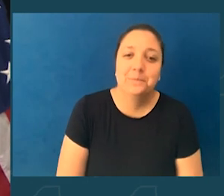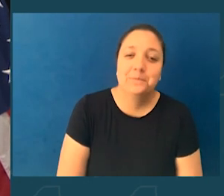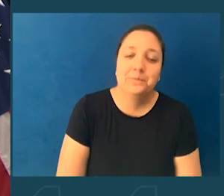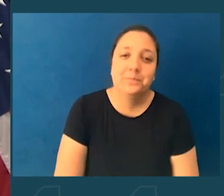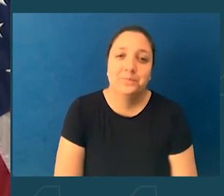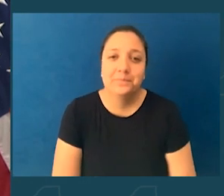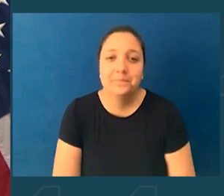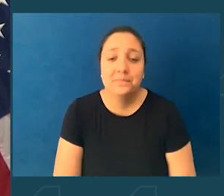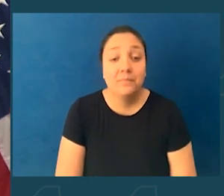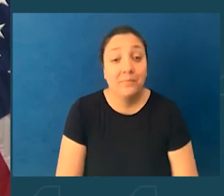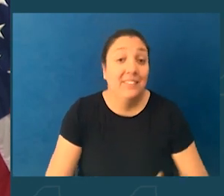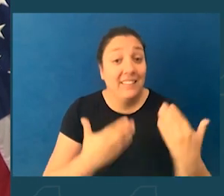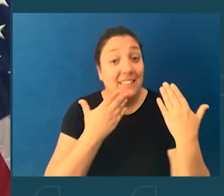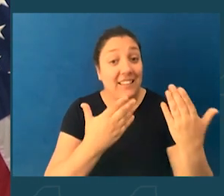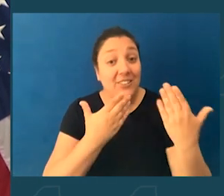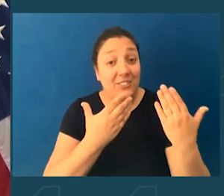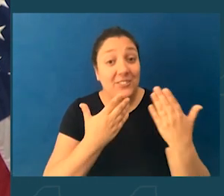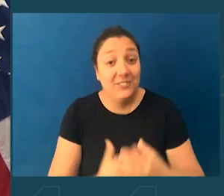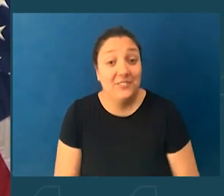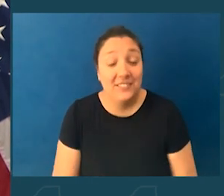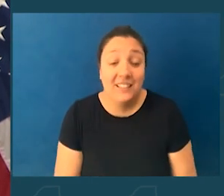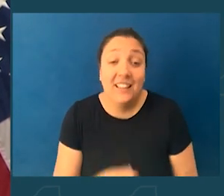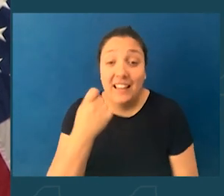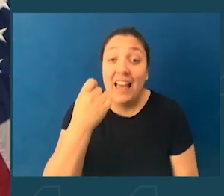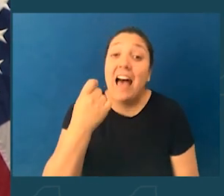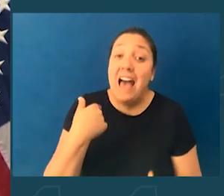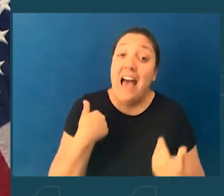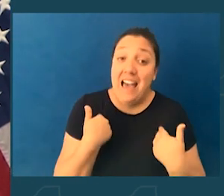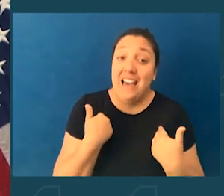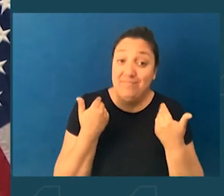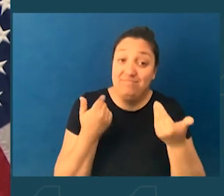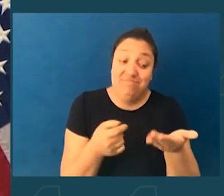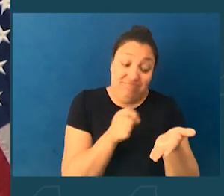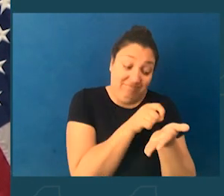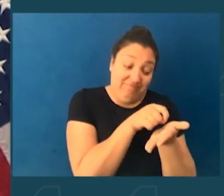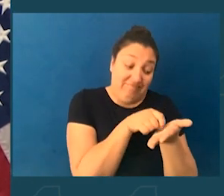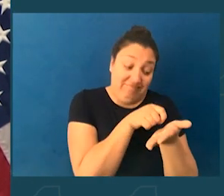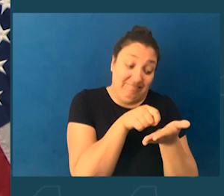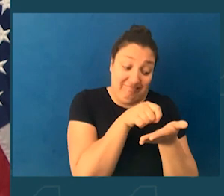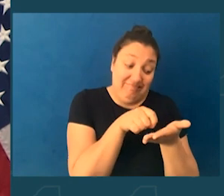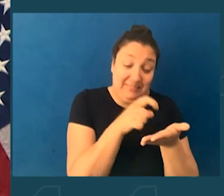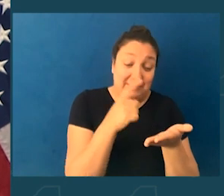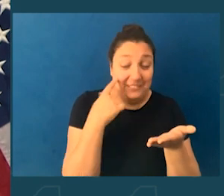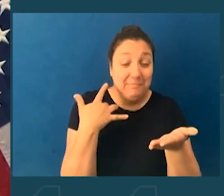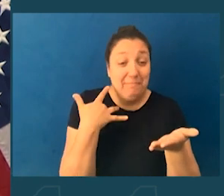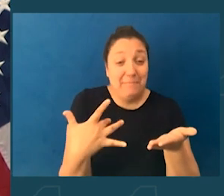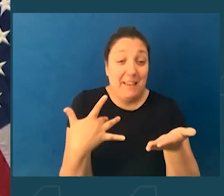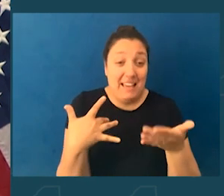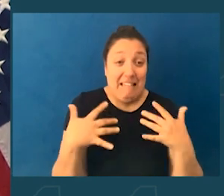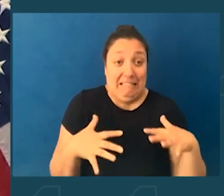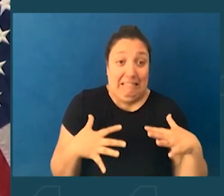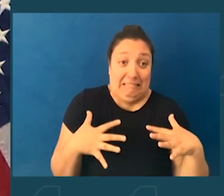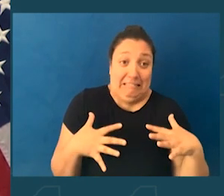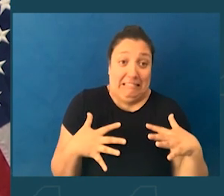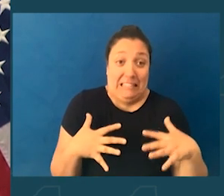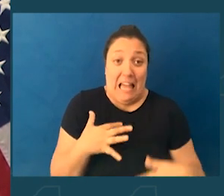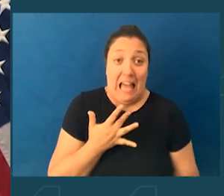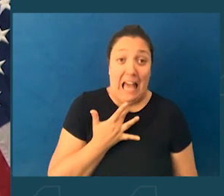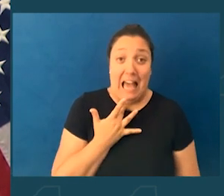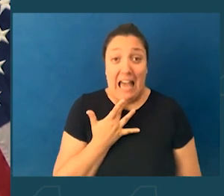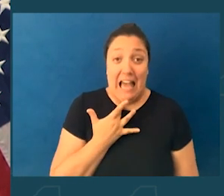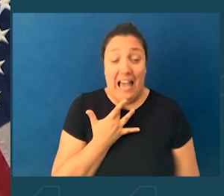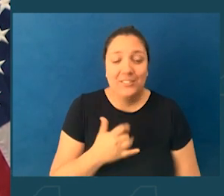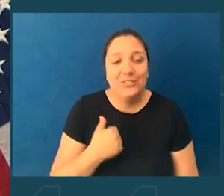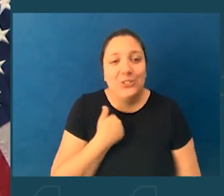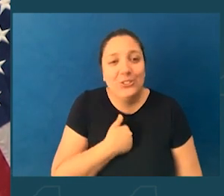Thank you, everybody. I actually wrote this down because I get really nervous speaking in front of groups. So forgive me if I pause or,